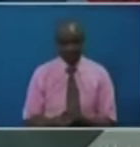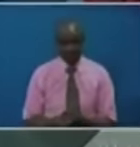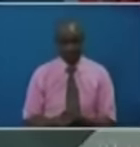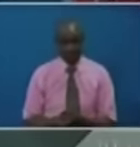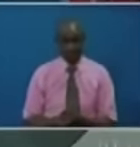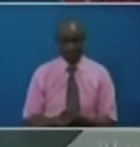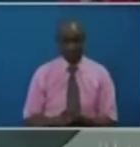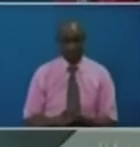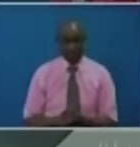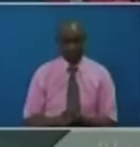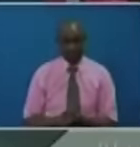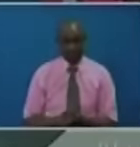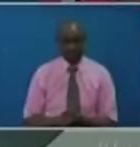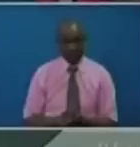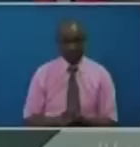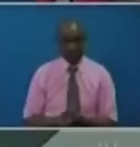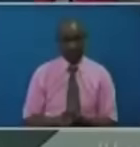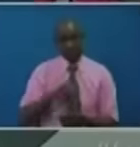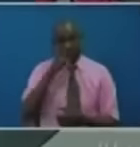mpenzi msikilizaji.